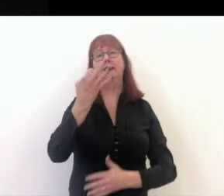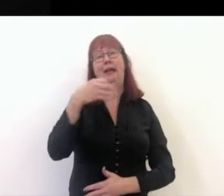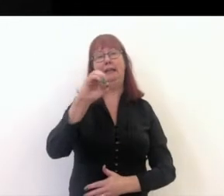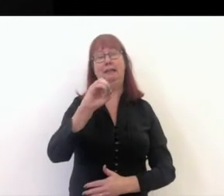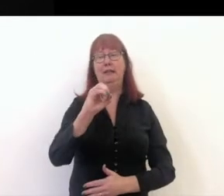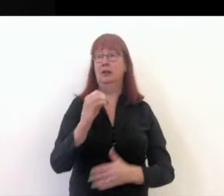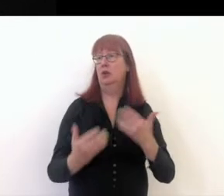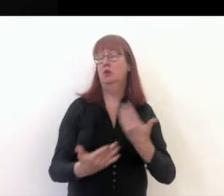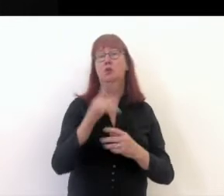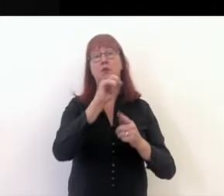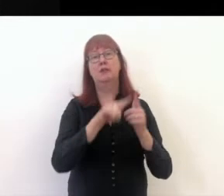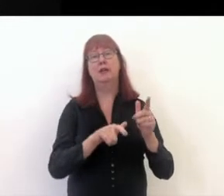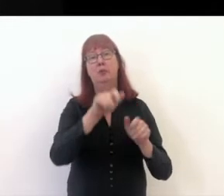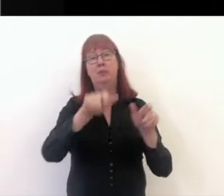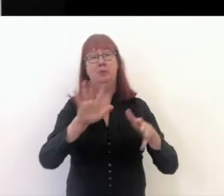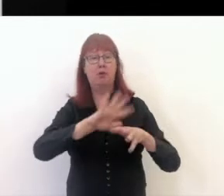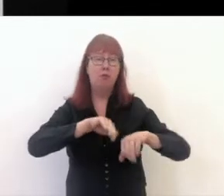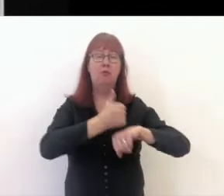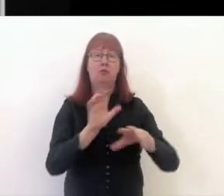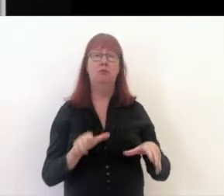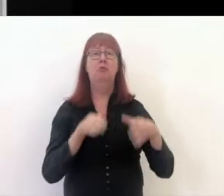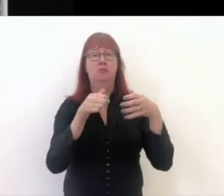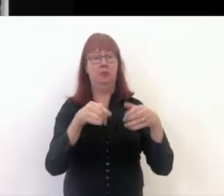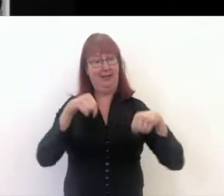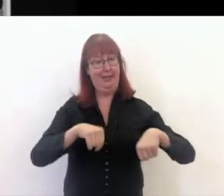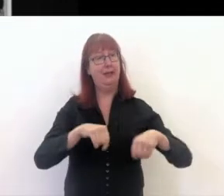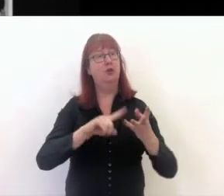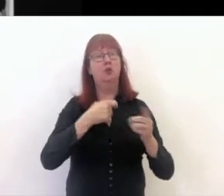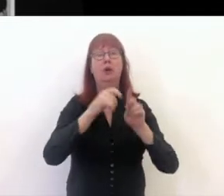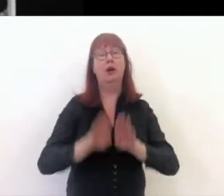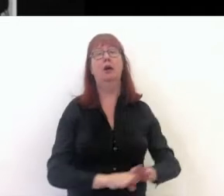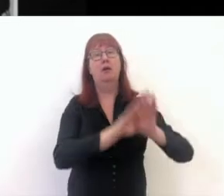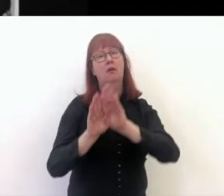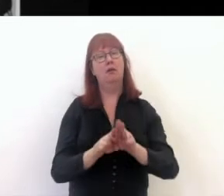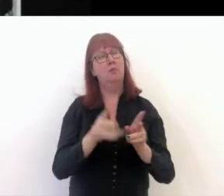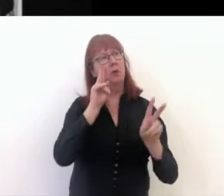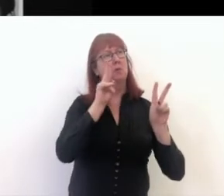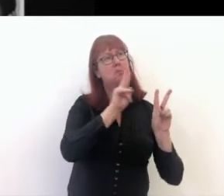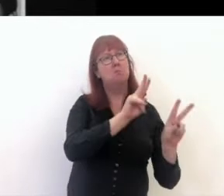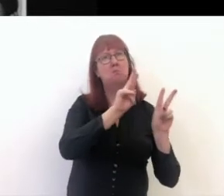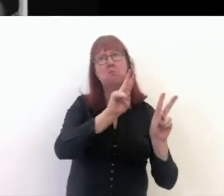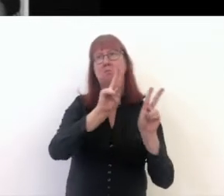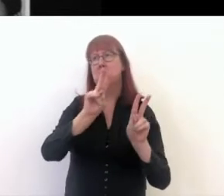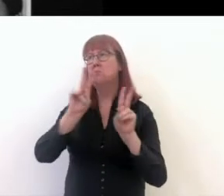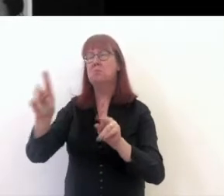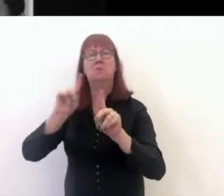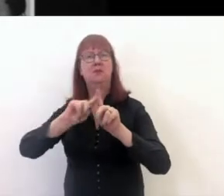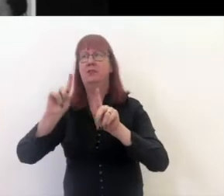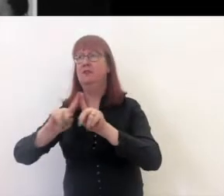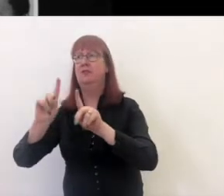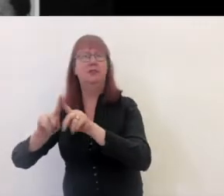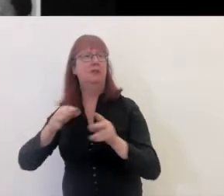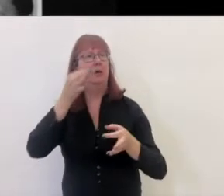the newly emerging Disabled People's Movement in the UK drew inspiration from other political movements.